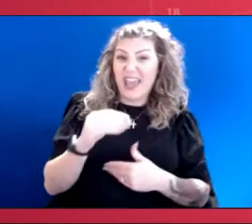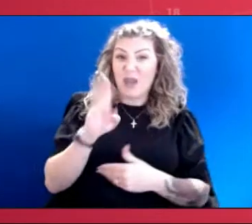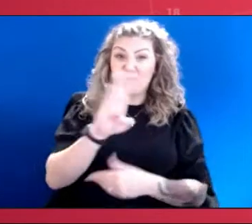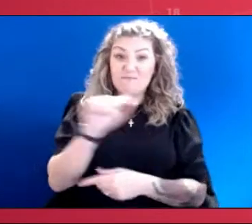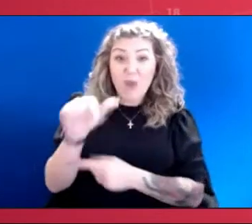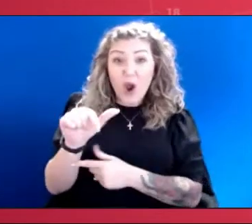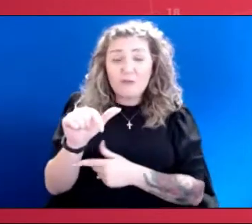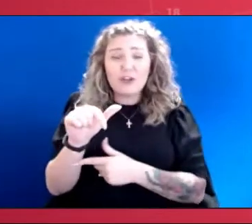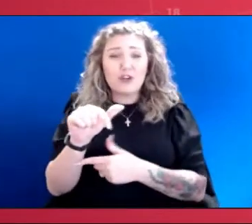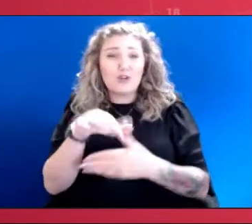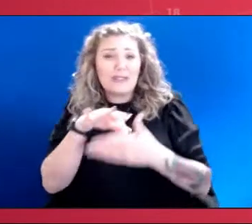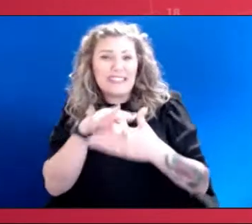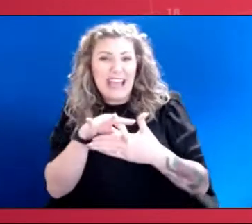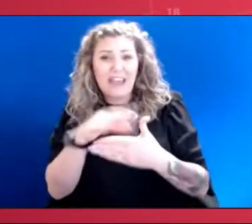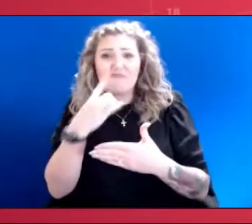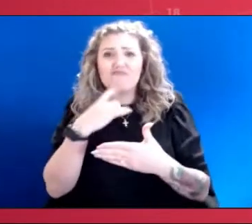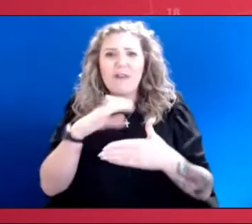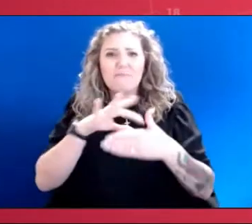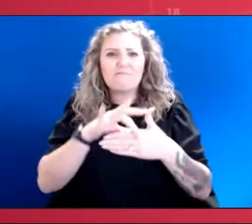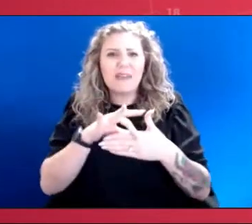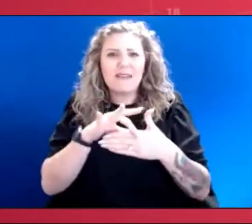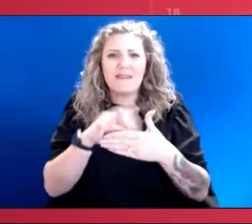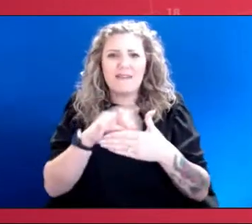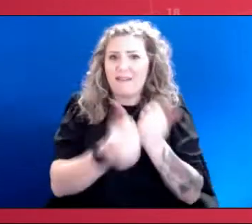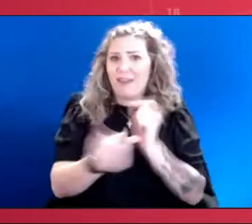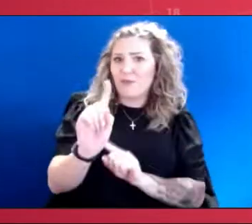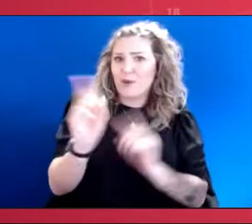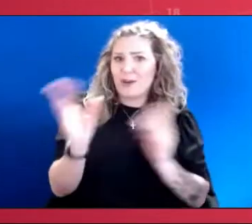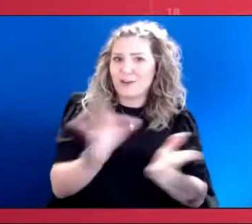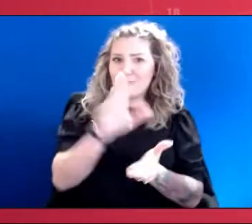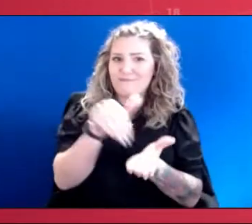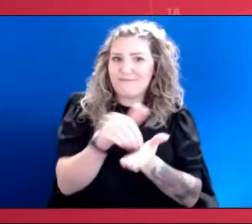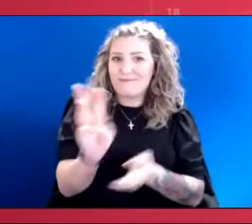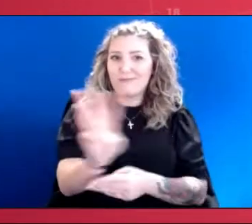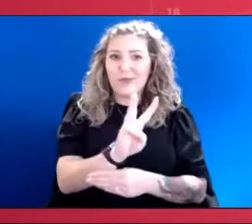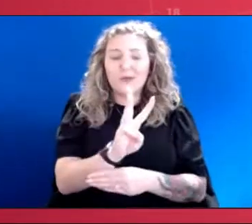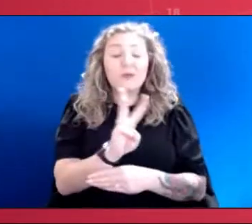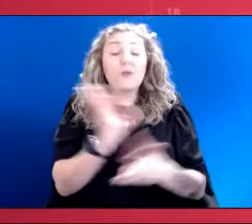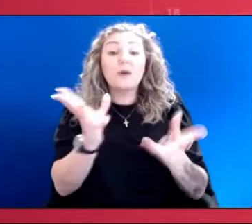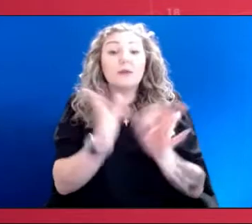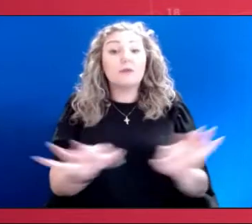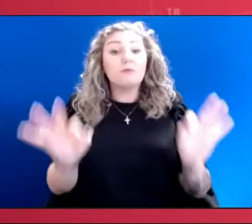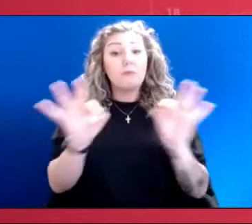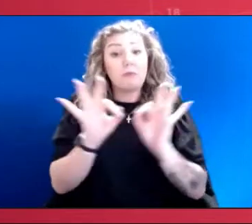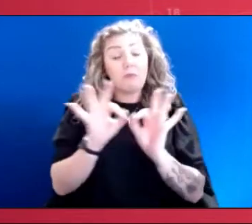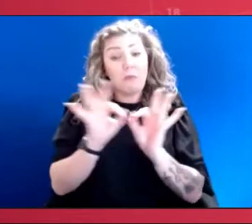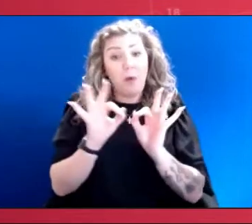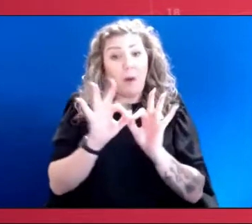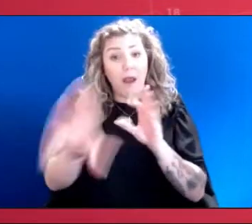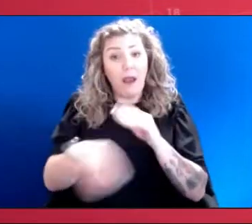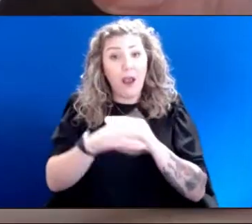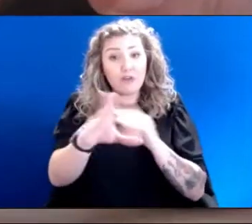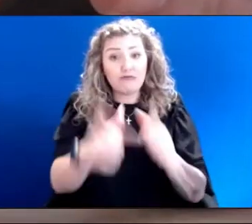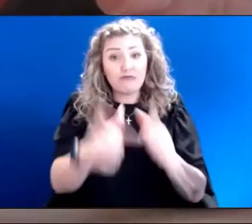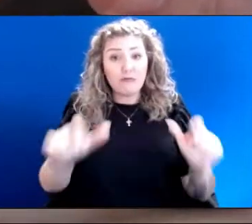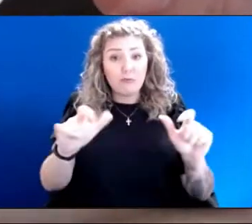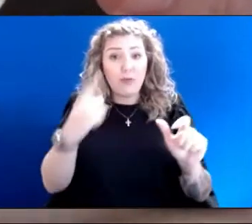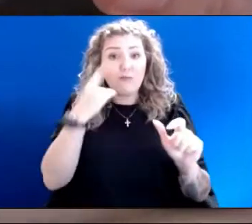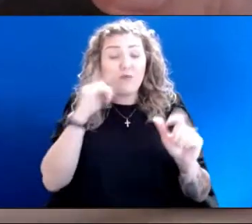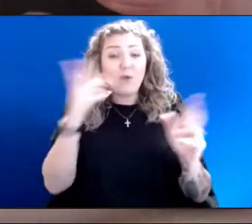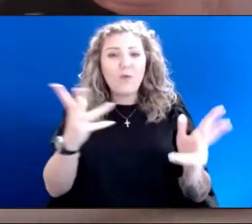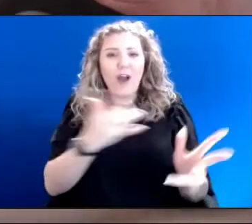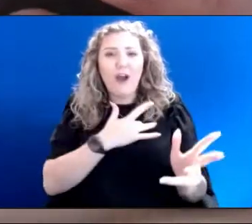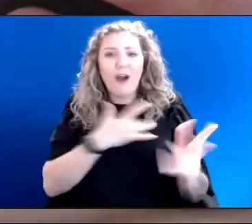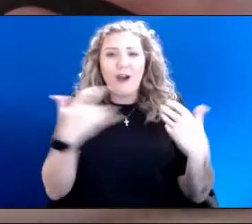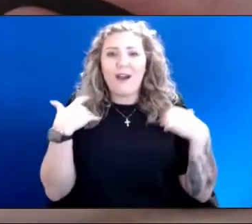meat is everywhere. So we'll tell you the key thing to add to your plate to keep you heart healthy. And as always, if you have a